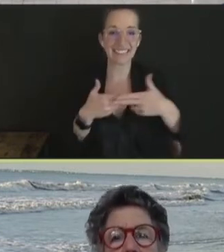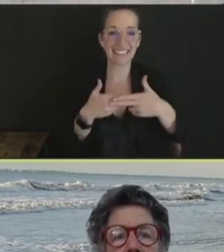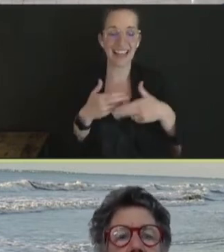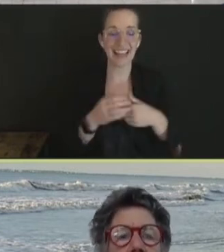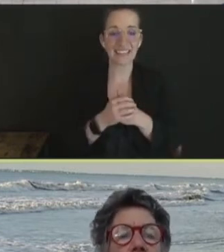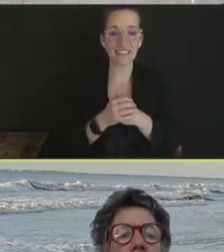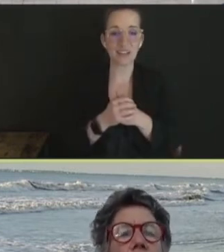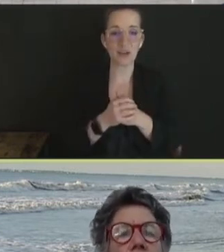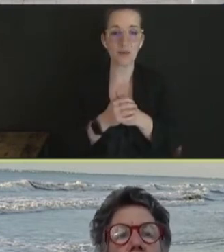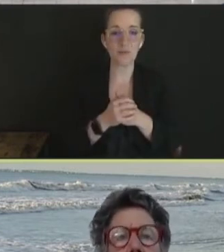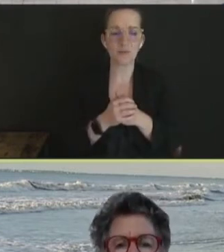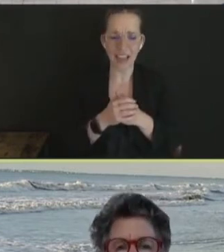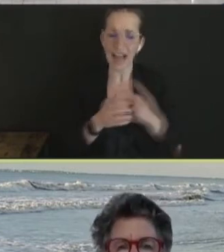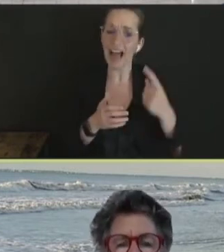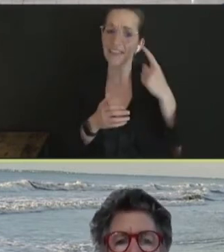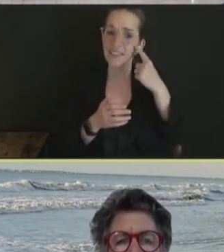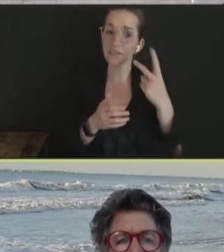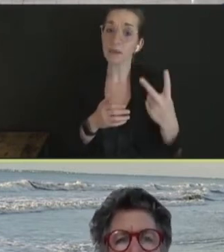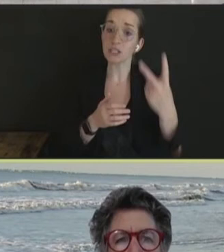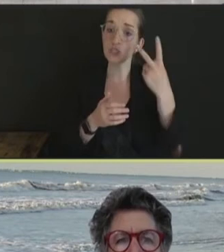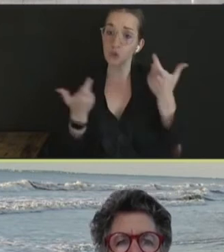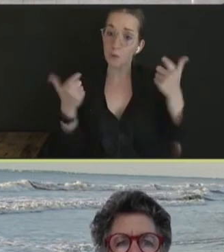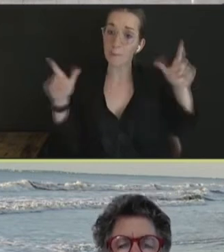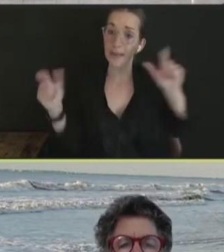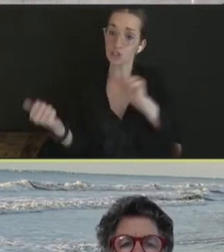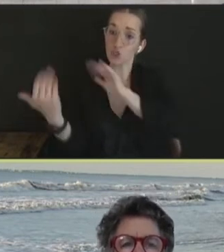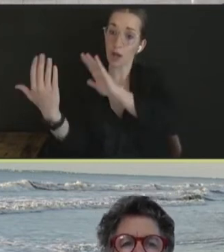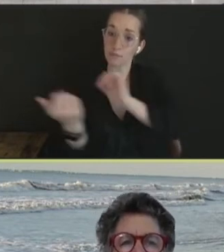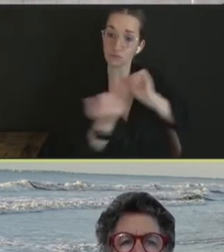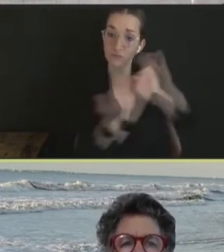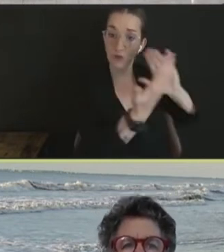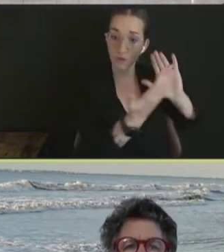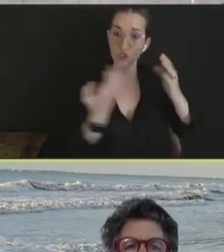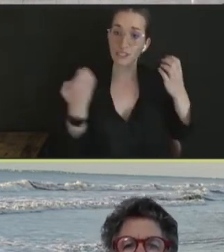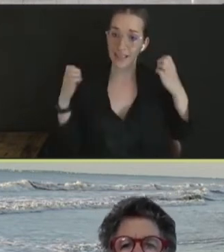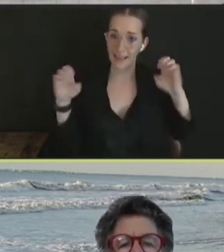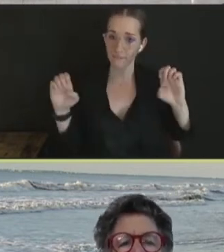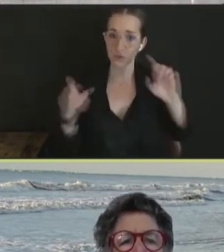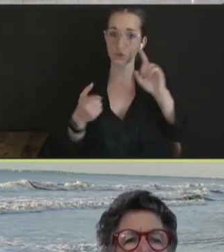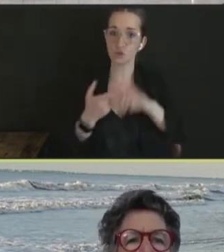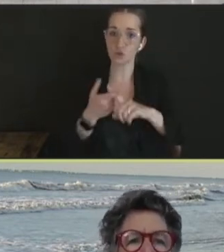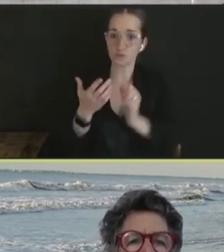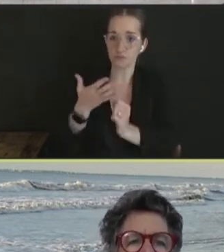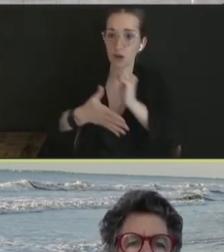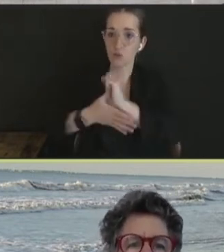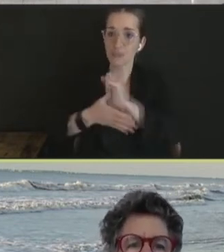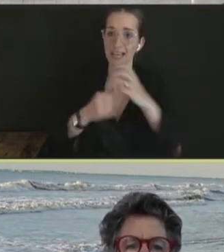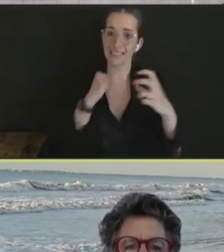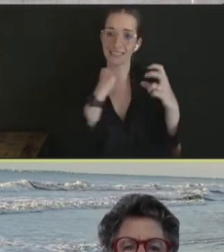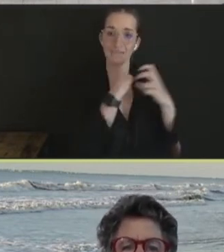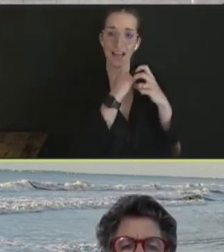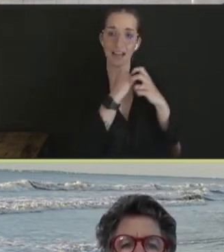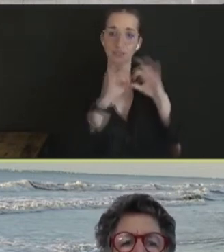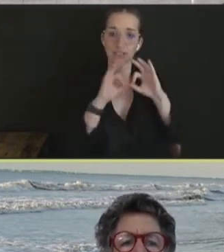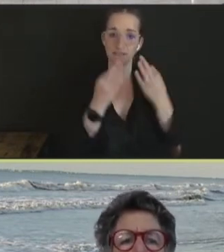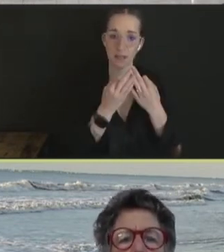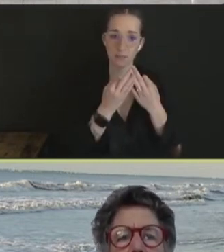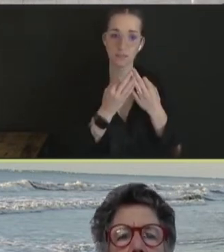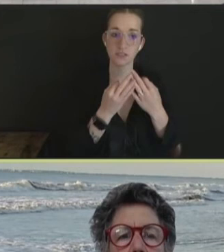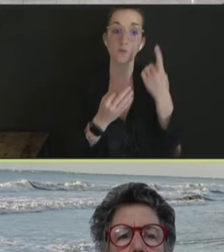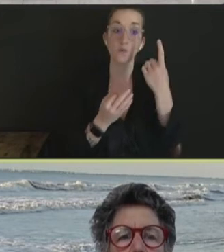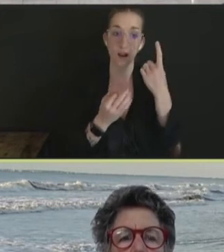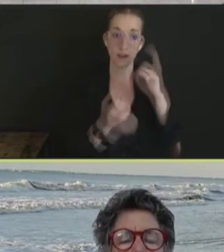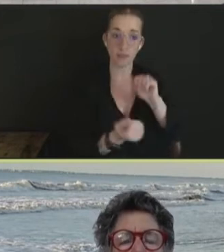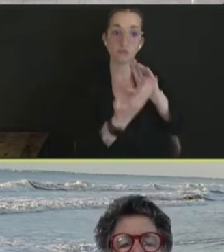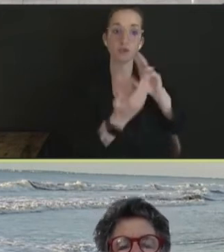I think there have been 2 major approaches and 2 major efforts to prioritize virus families. One is the approach that NIAID's taken, and